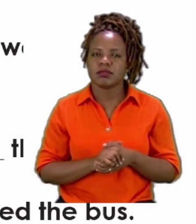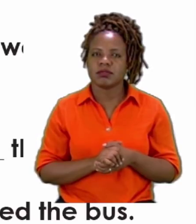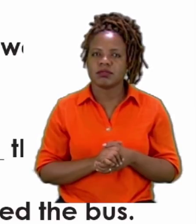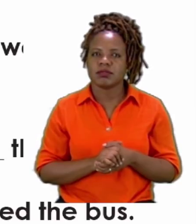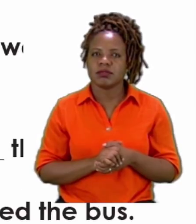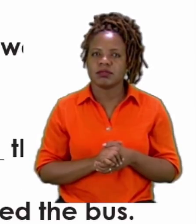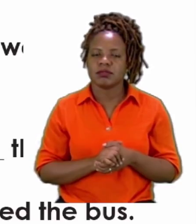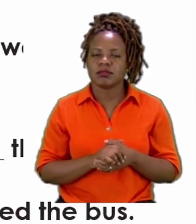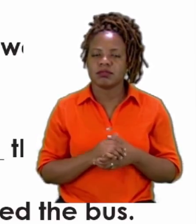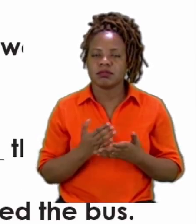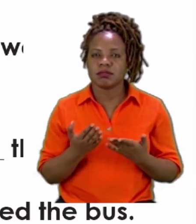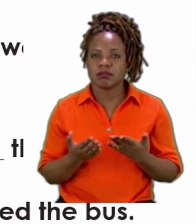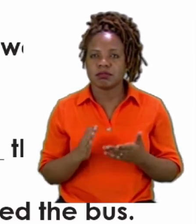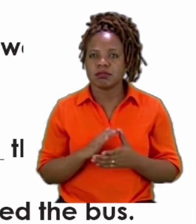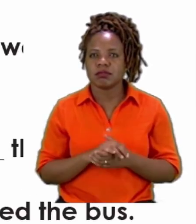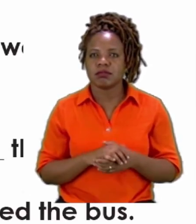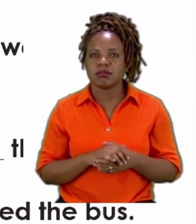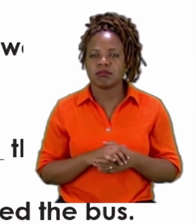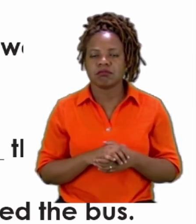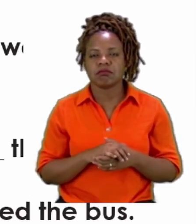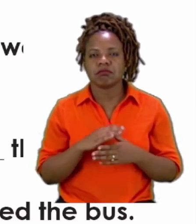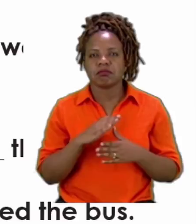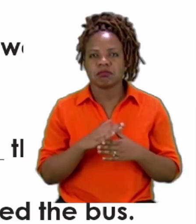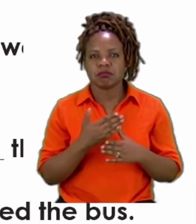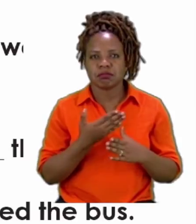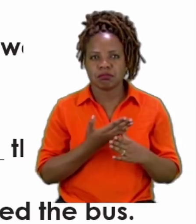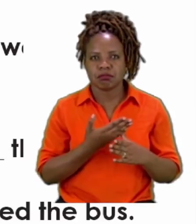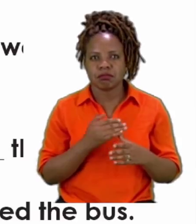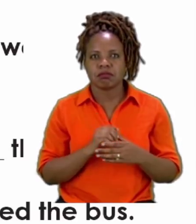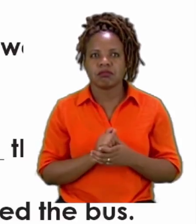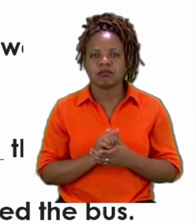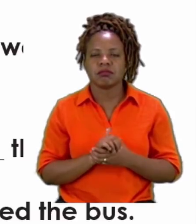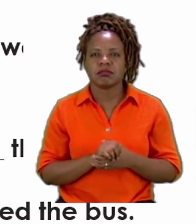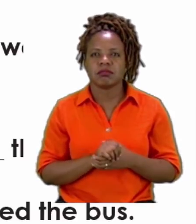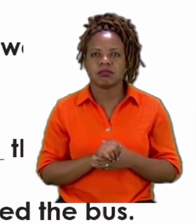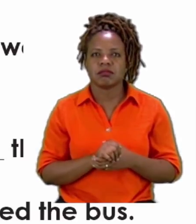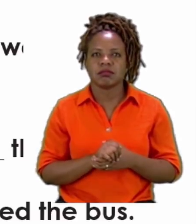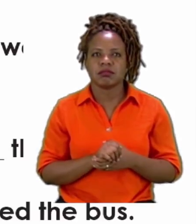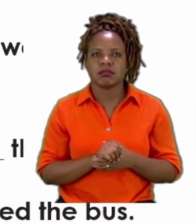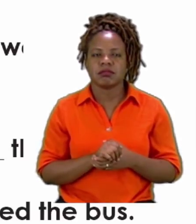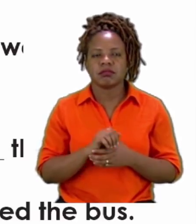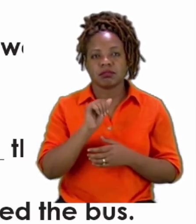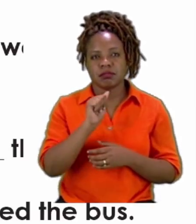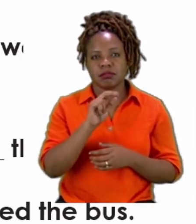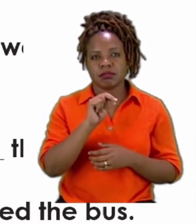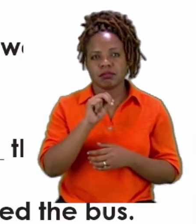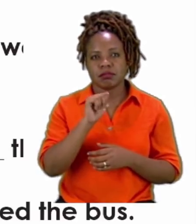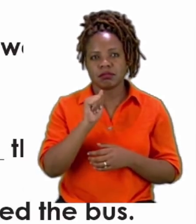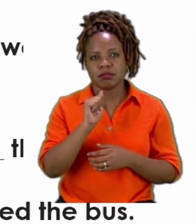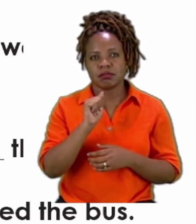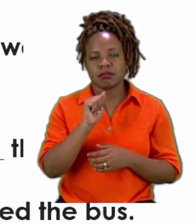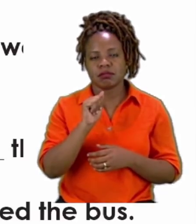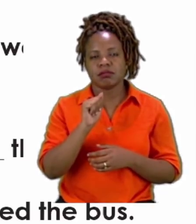If you said the word because, let's talk about that. Anna woke up